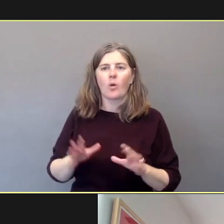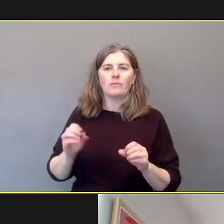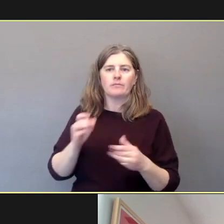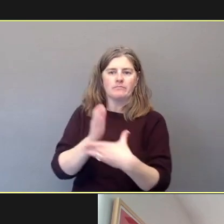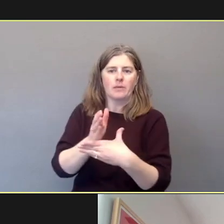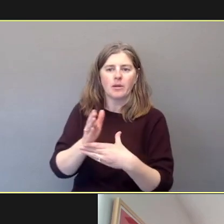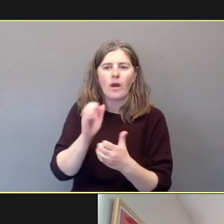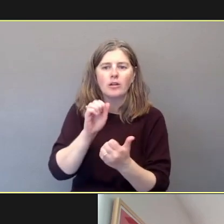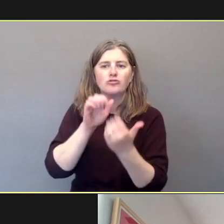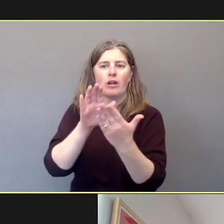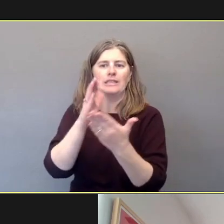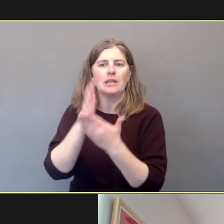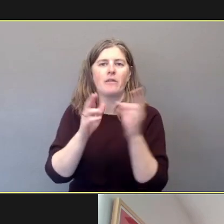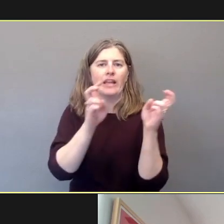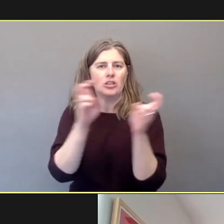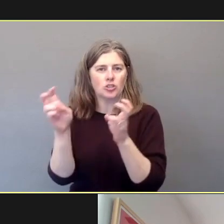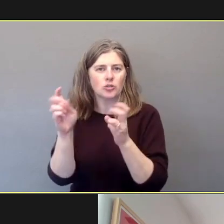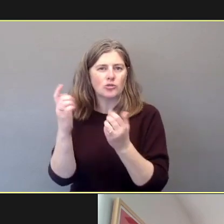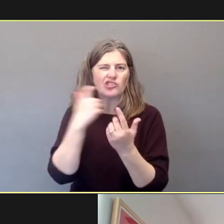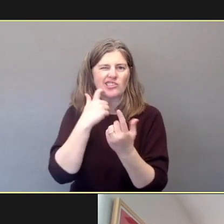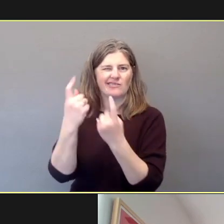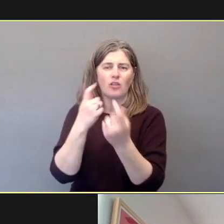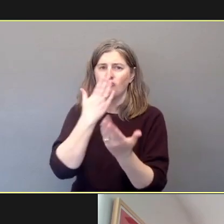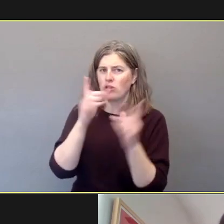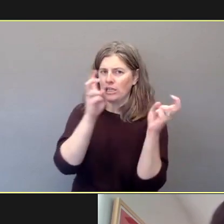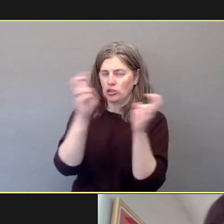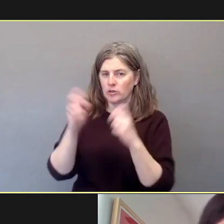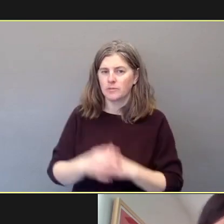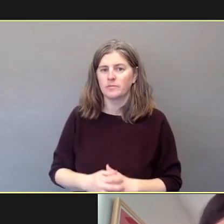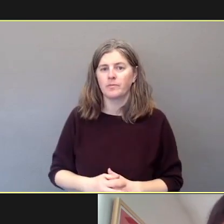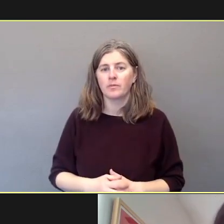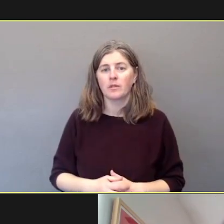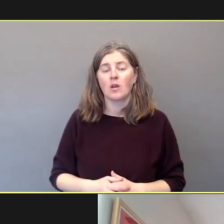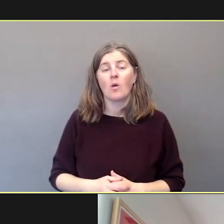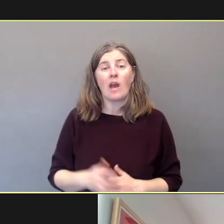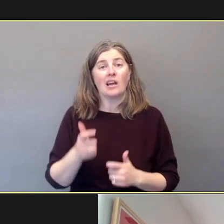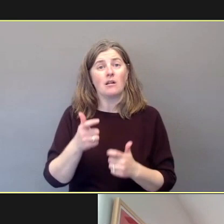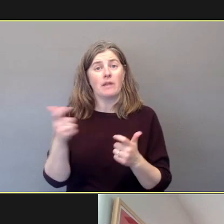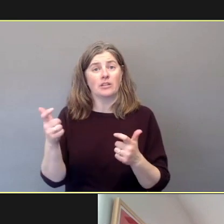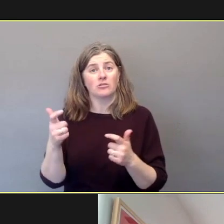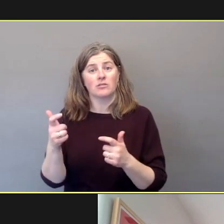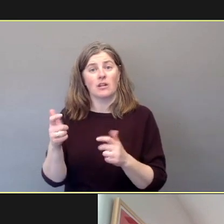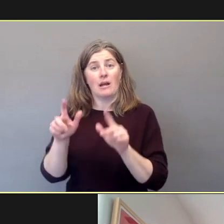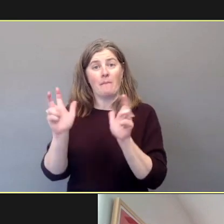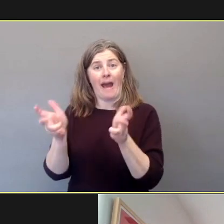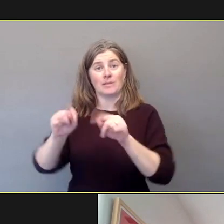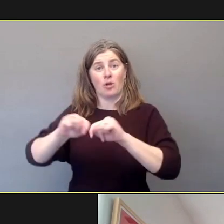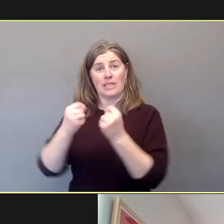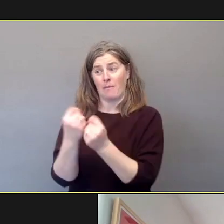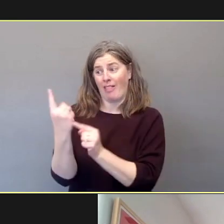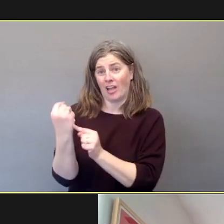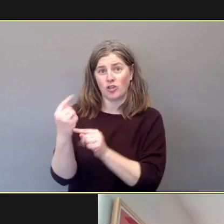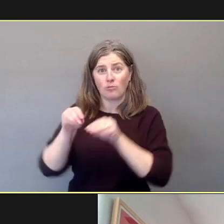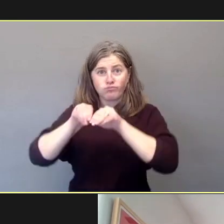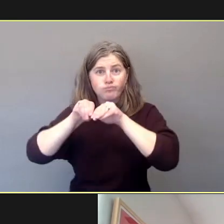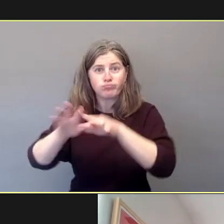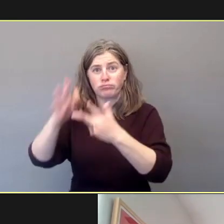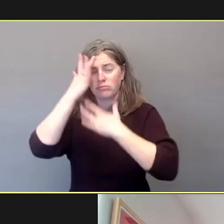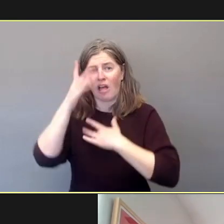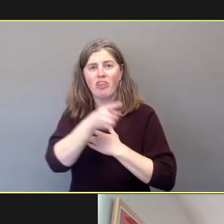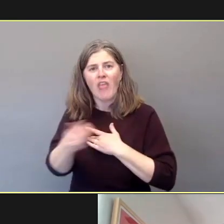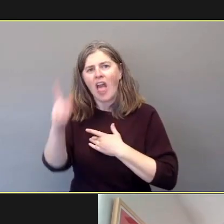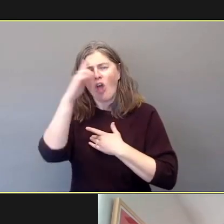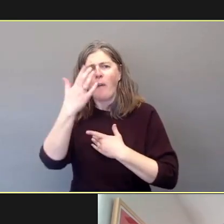just address some of the issues you raised. I think they're good issues. We had a major outbreak on a basketball team in New Mexico a year ago. They all thought they had